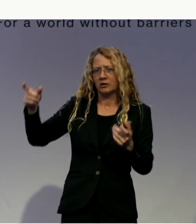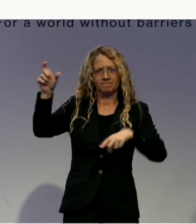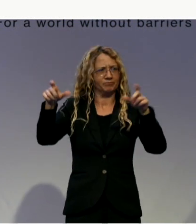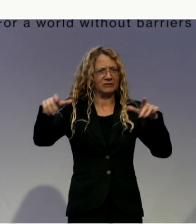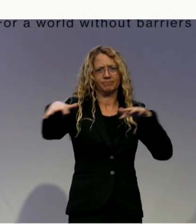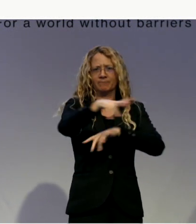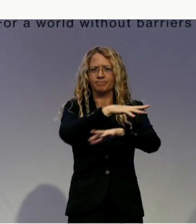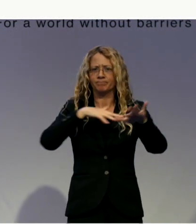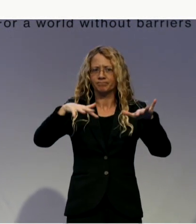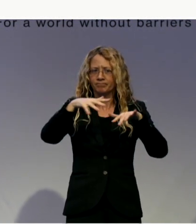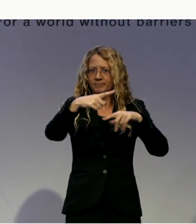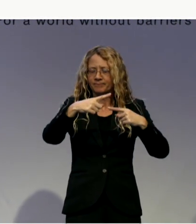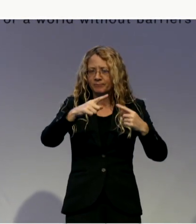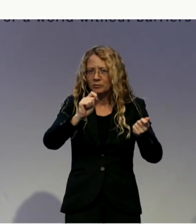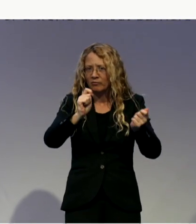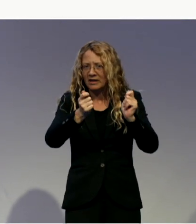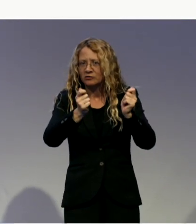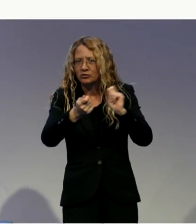inherent to all of our cultures.